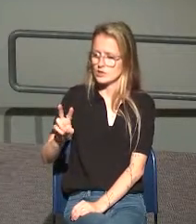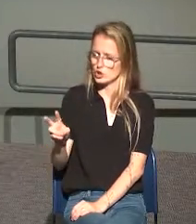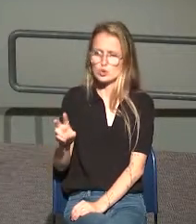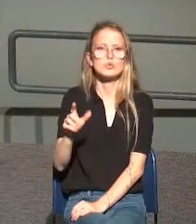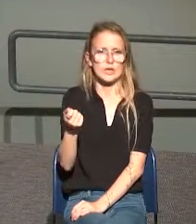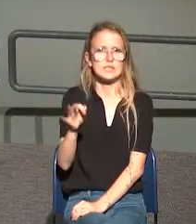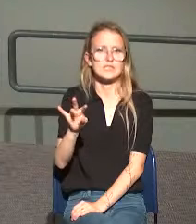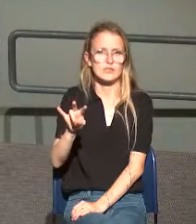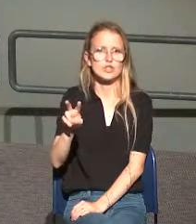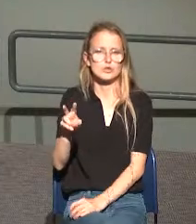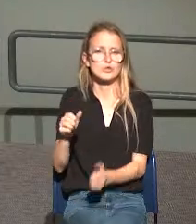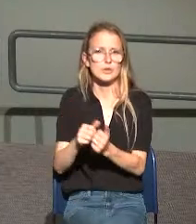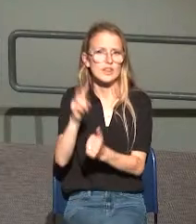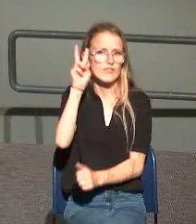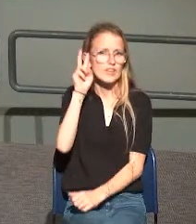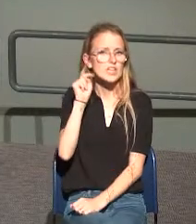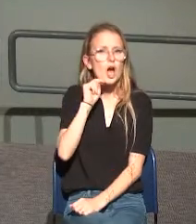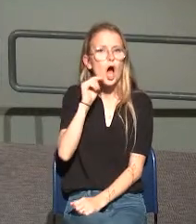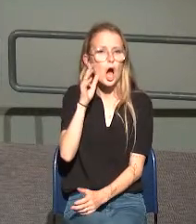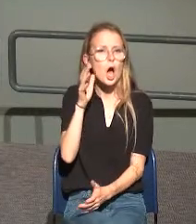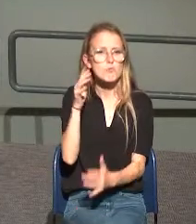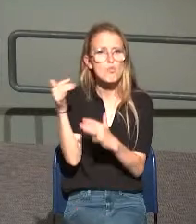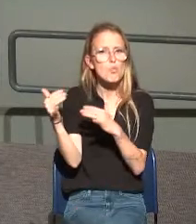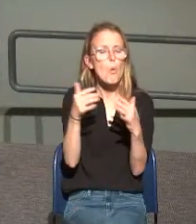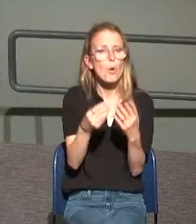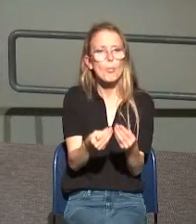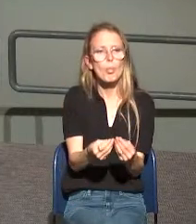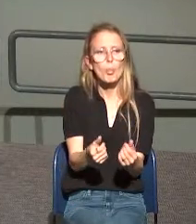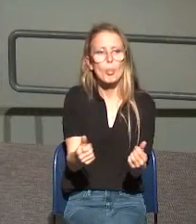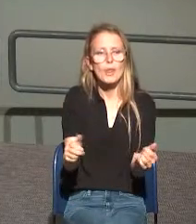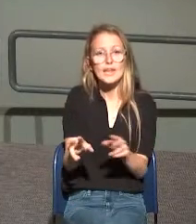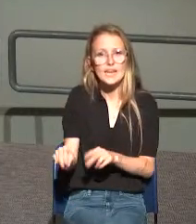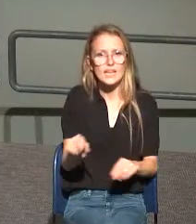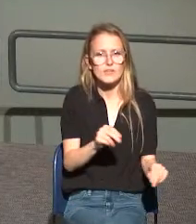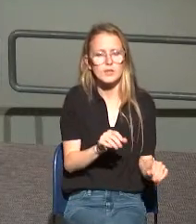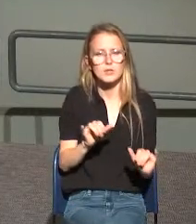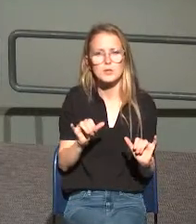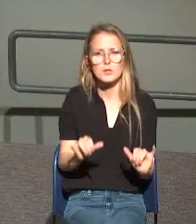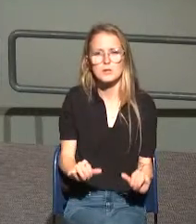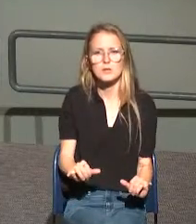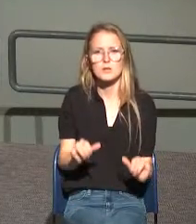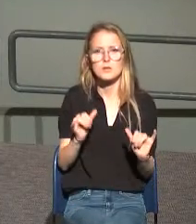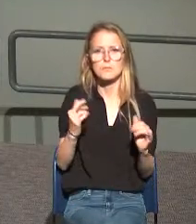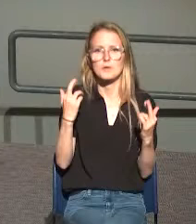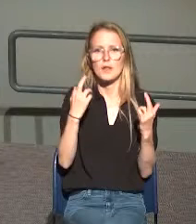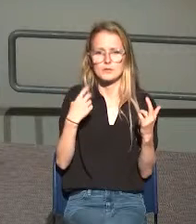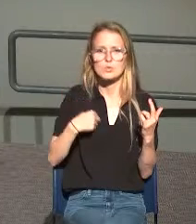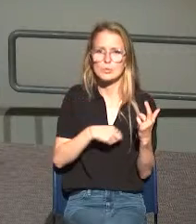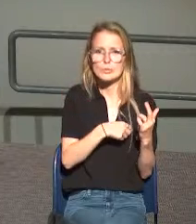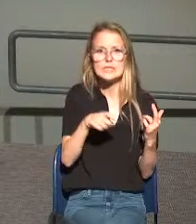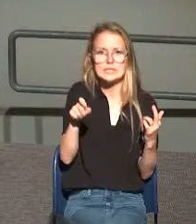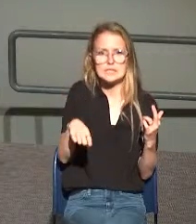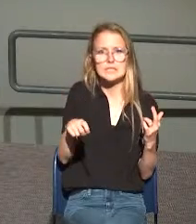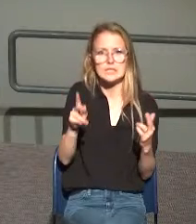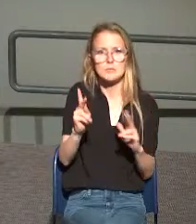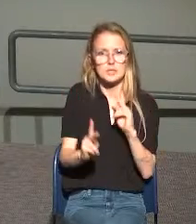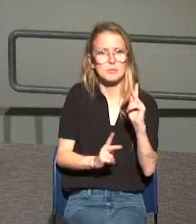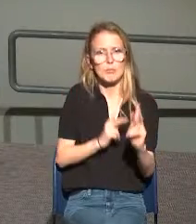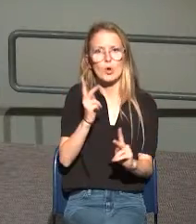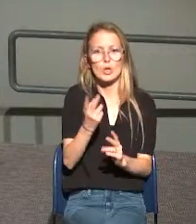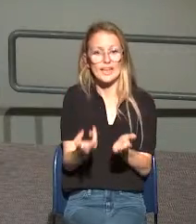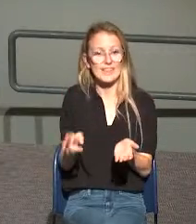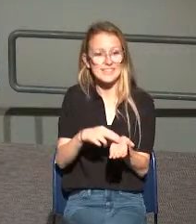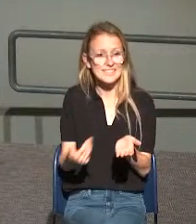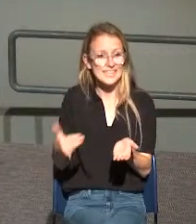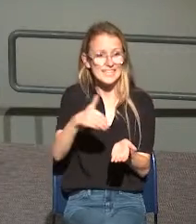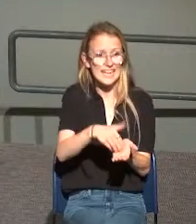1972, with Vietnam winding down, the Navy realized they needed people very badly. The re-enlistment rate was way